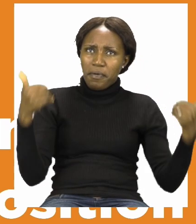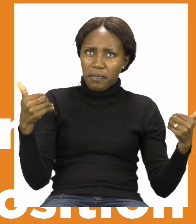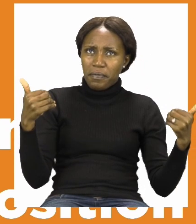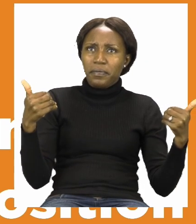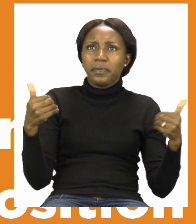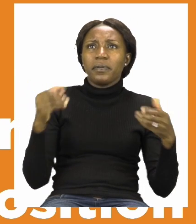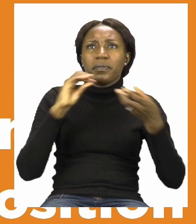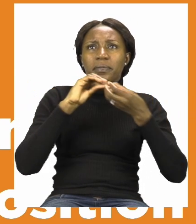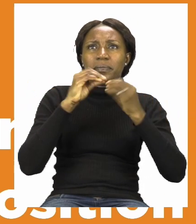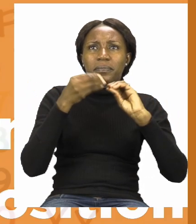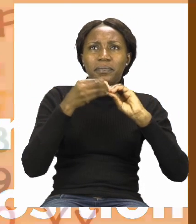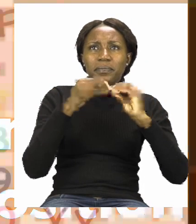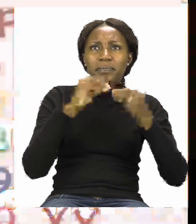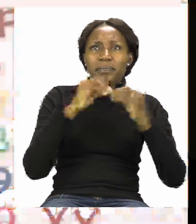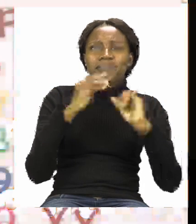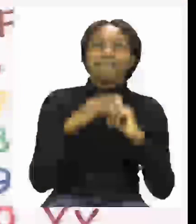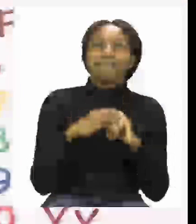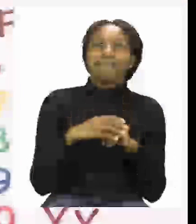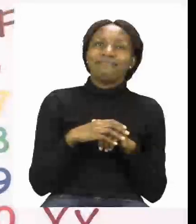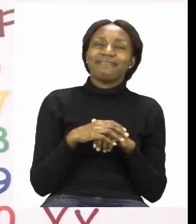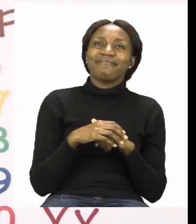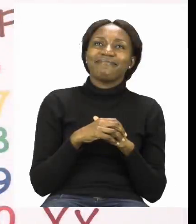and numbers.